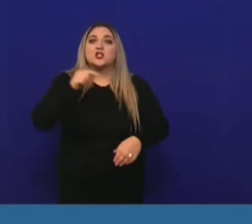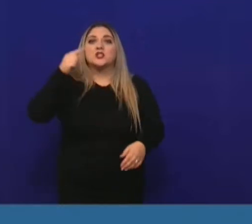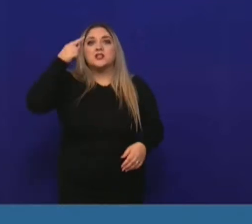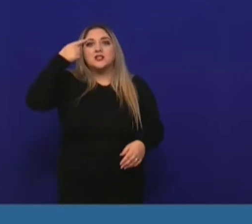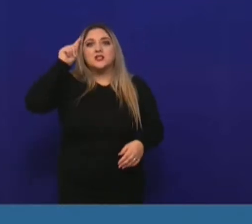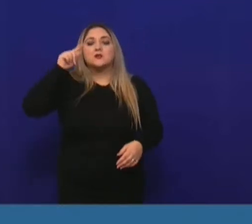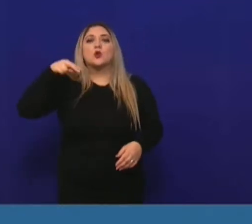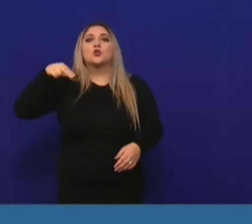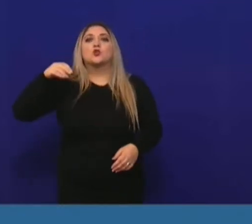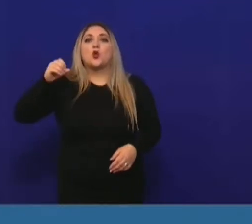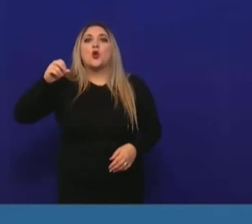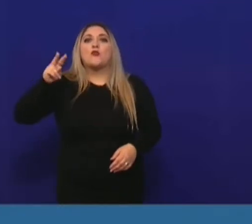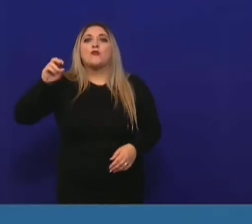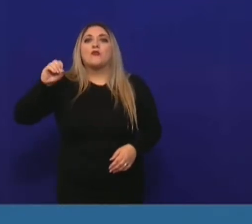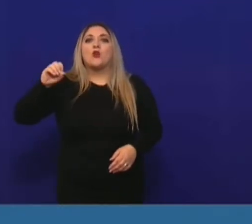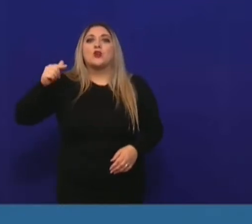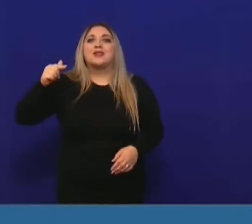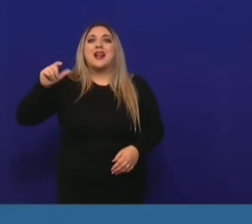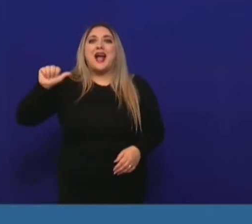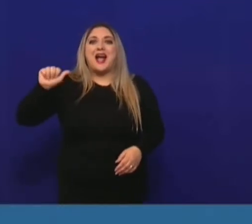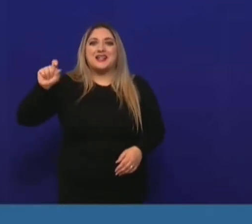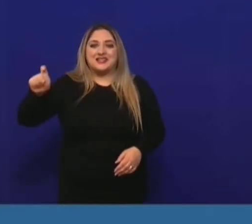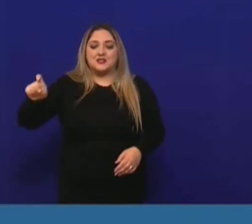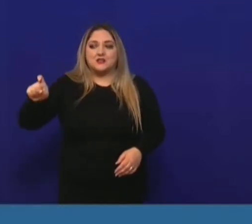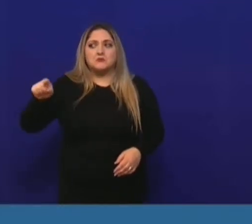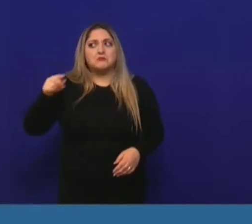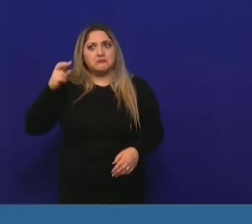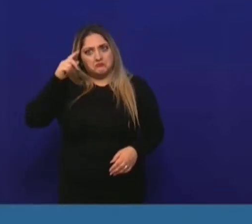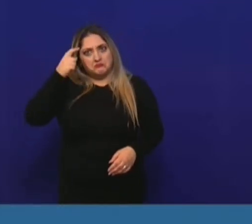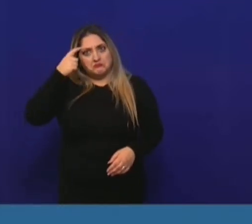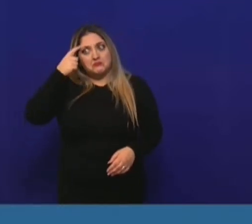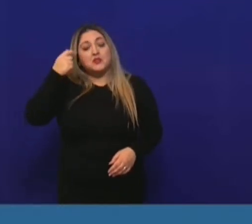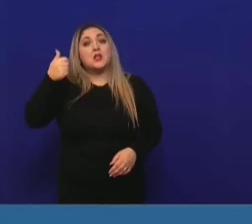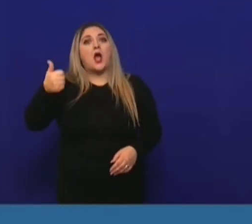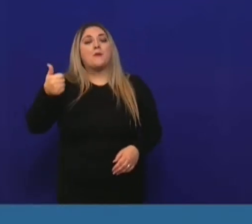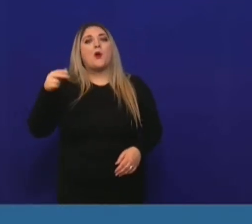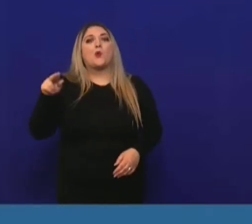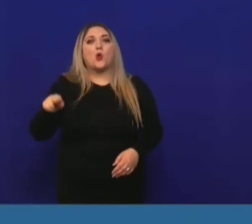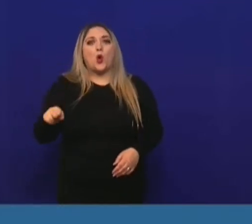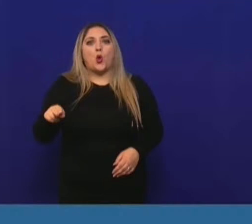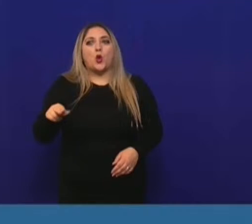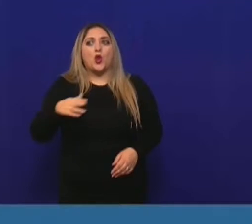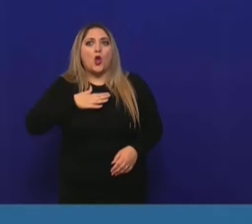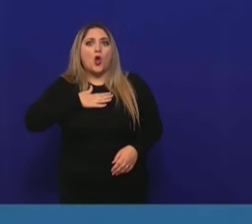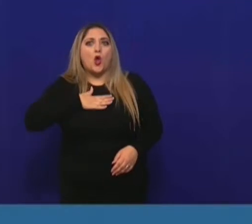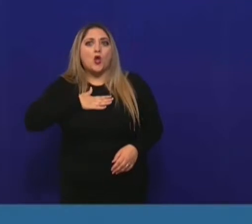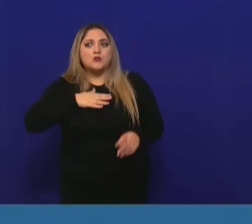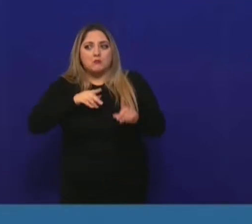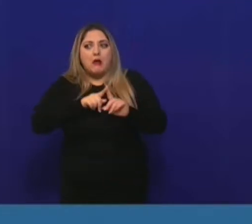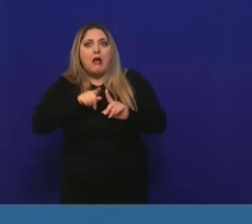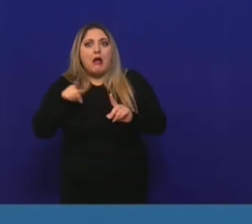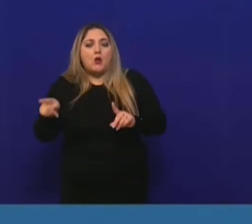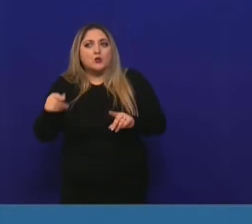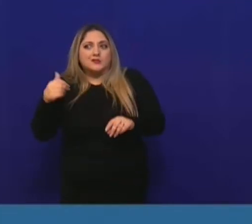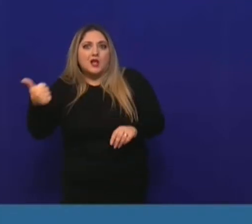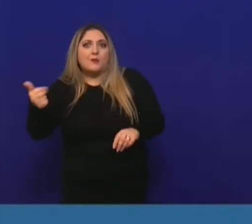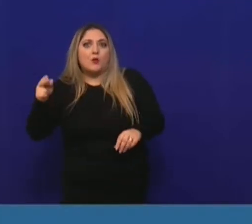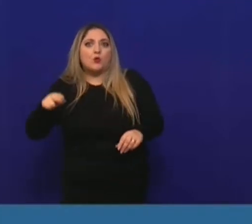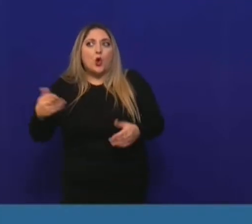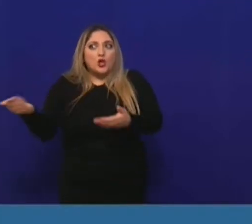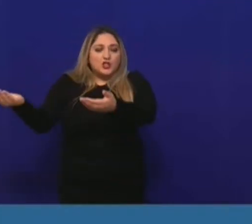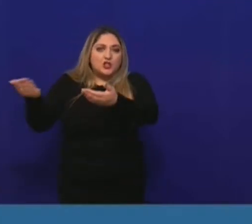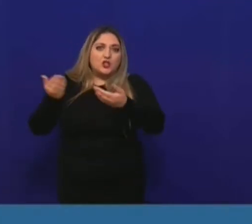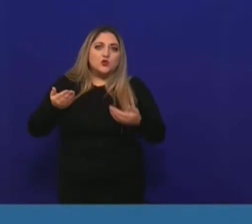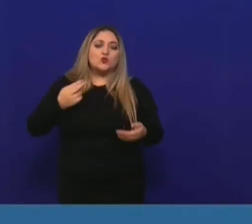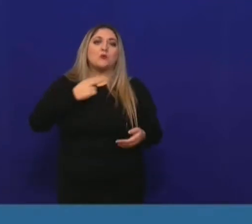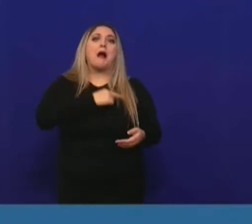quite close to what we saw with Moderna and Pfizer. Are there any updates as to when the EU will start